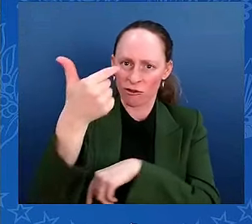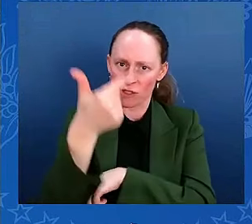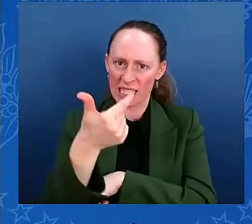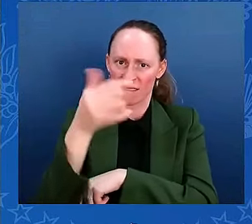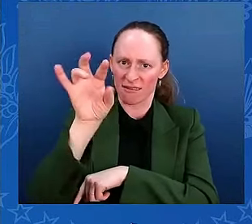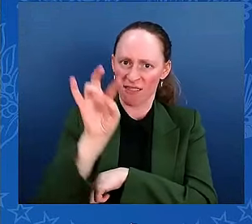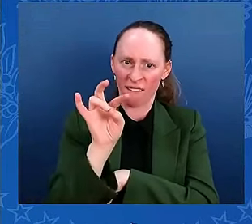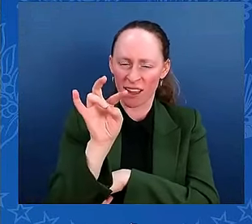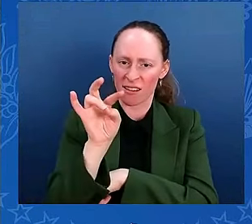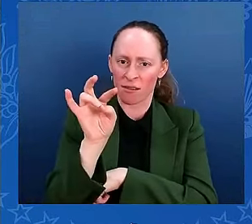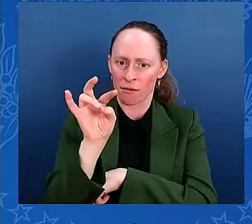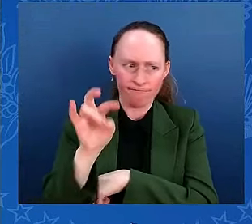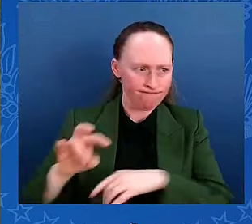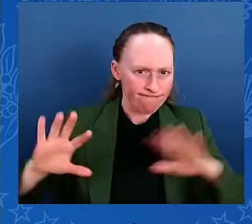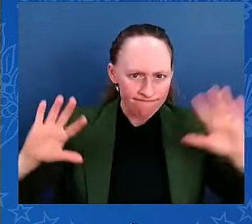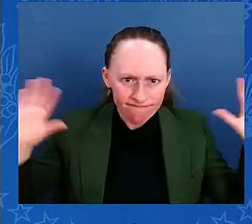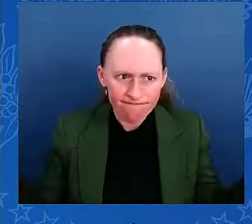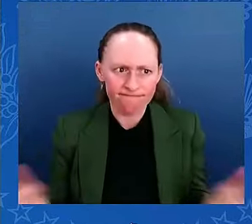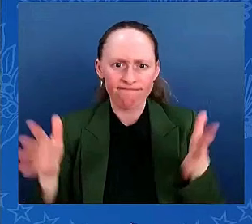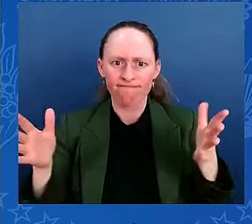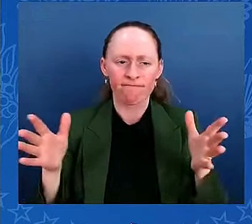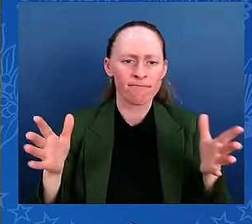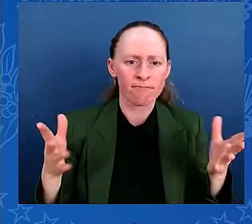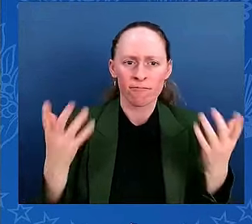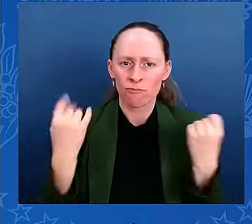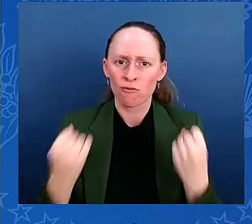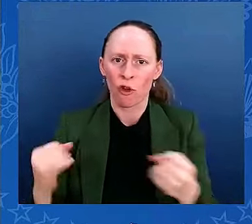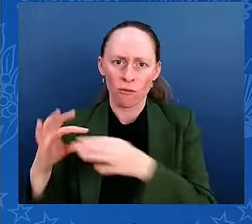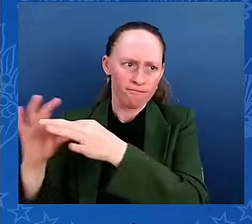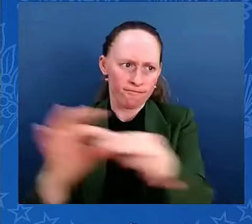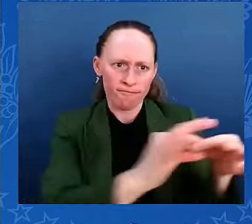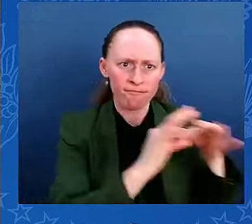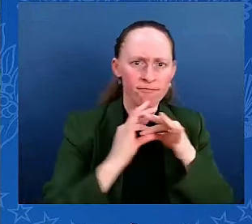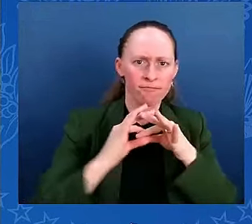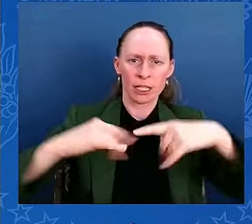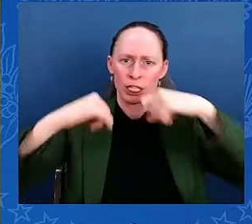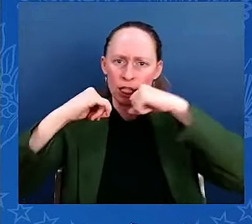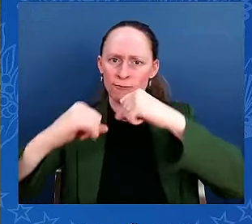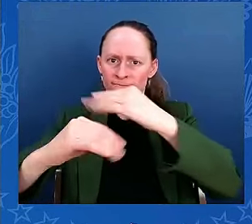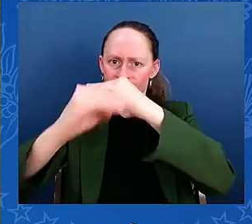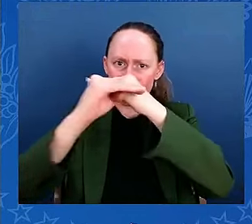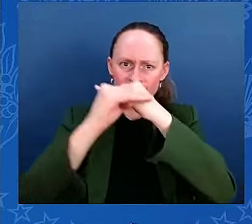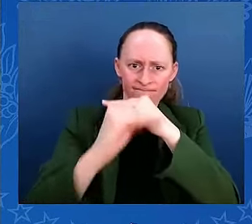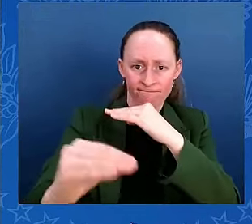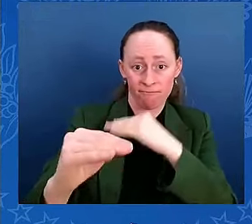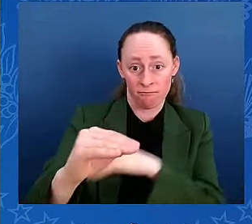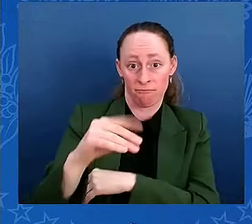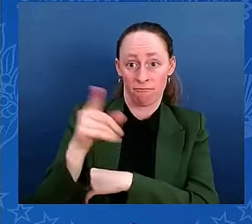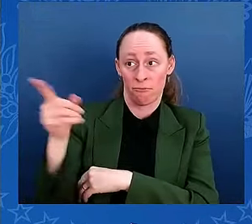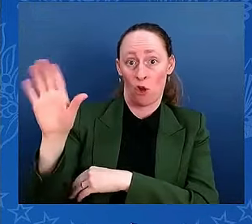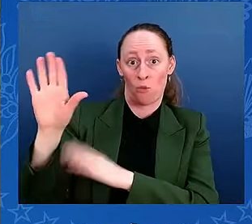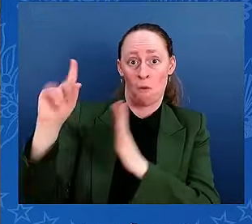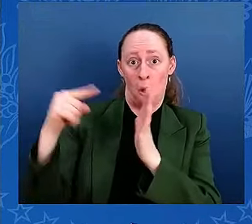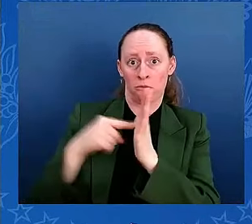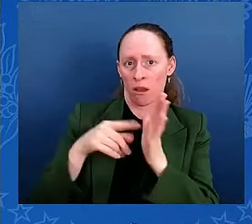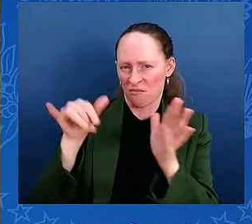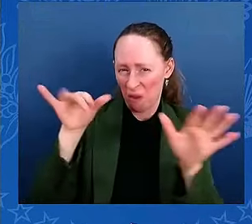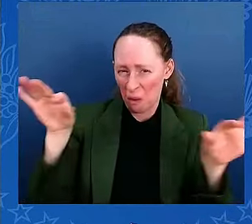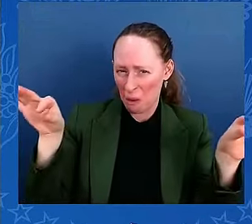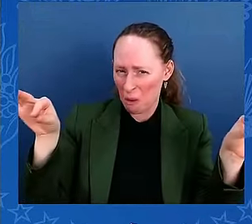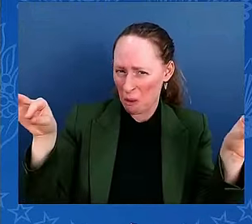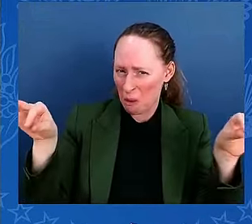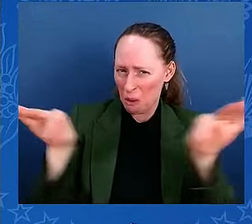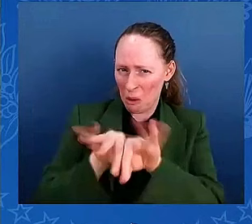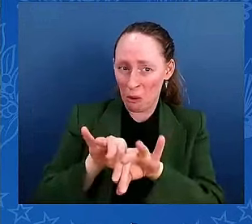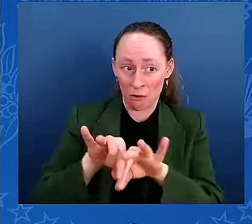the European Union, it underscores how important Italy's role is in the global stage, not just for America, but for the world. You know, let me